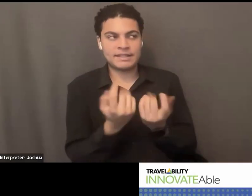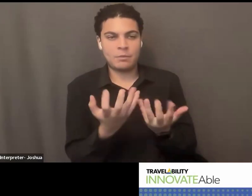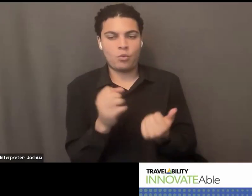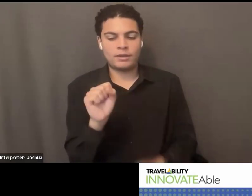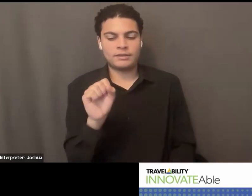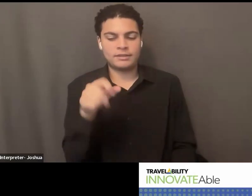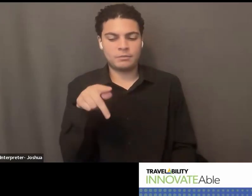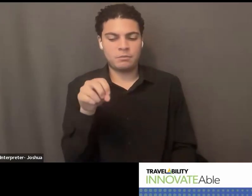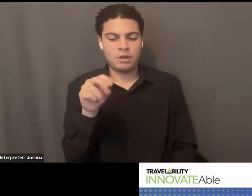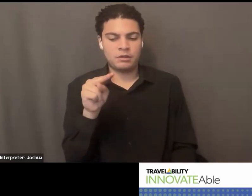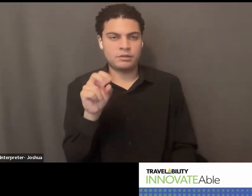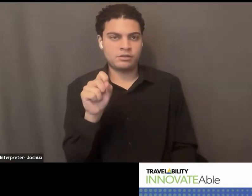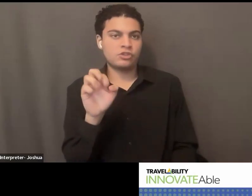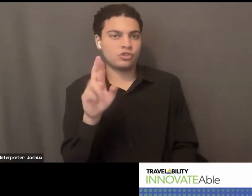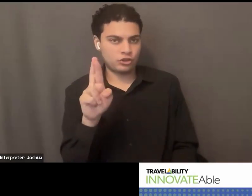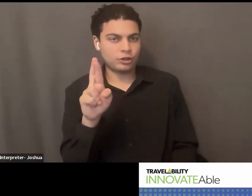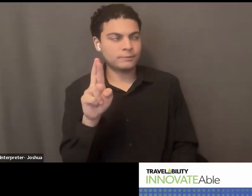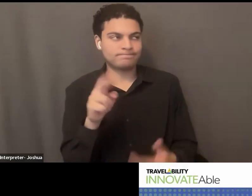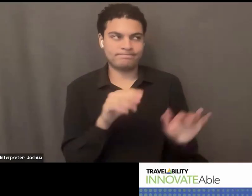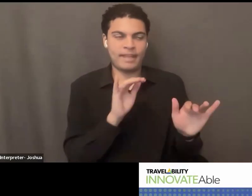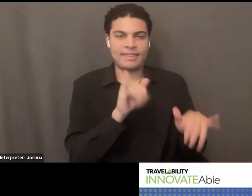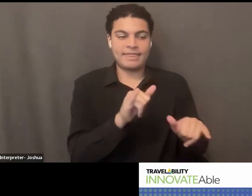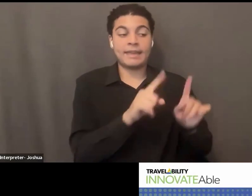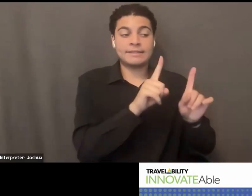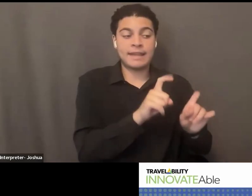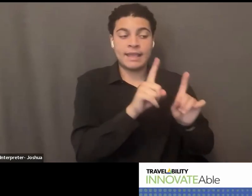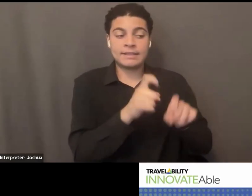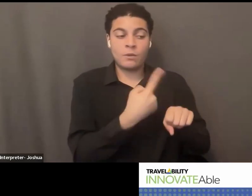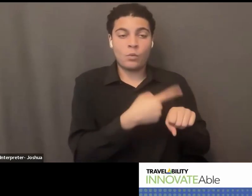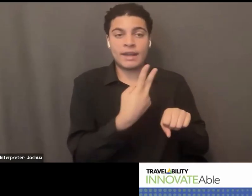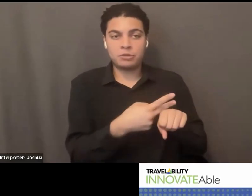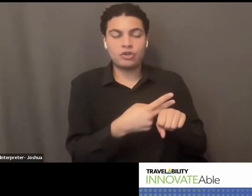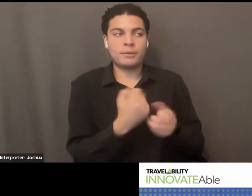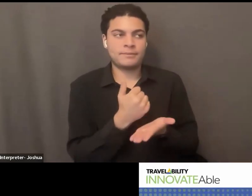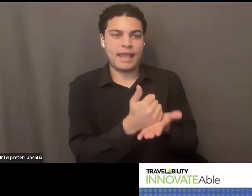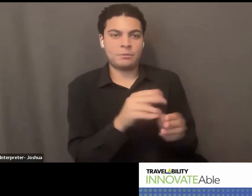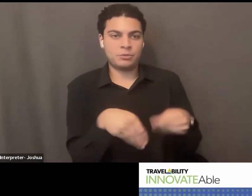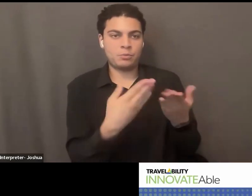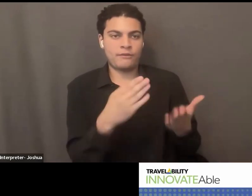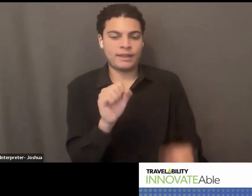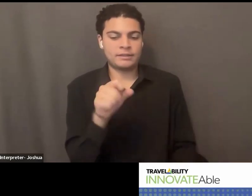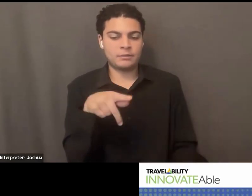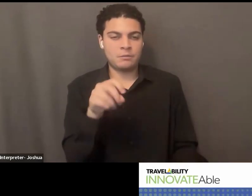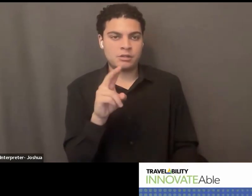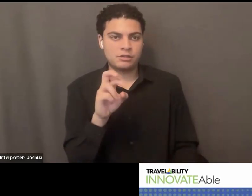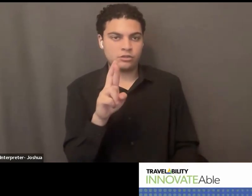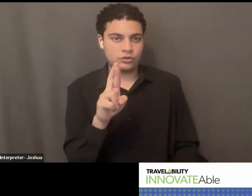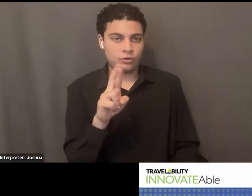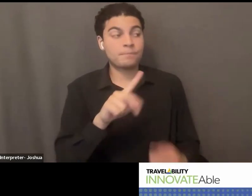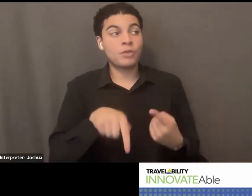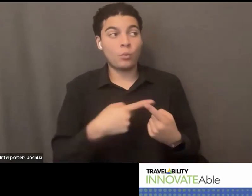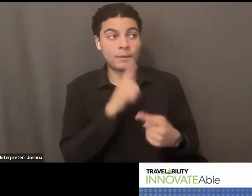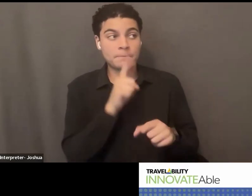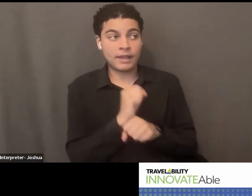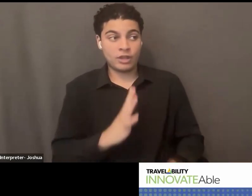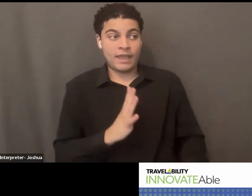Once the POC is finalized and we do the first deployment, we normally have 2 choices for the teams. Either they do a